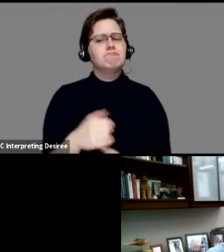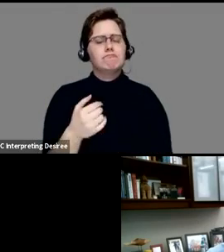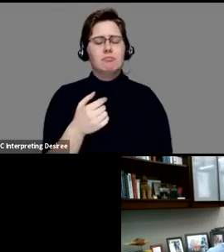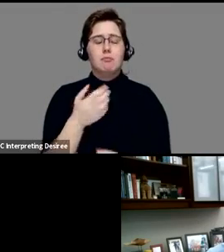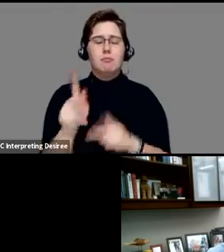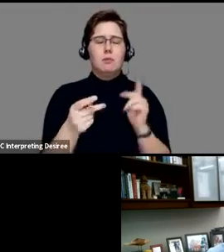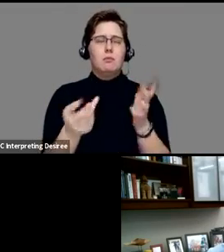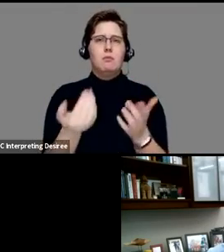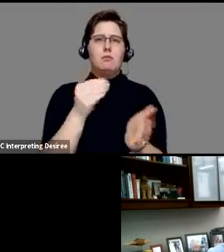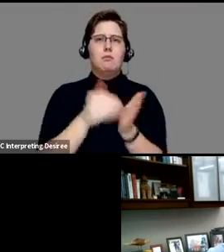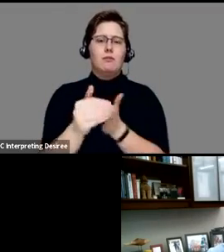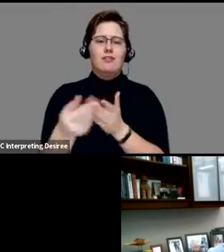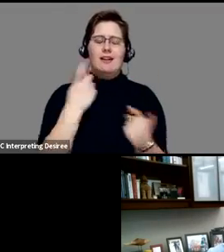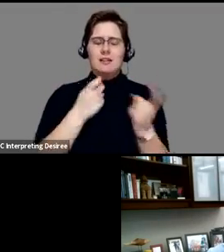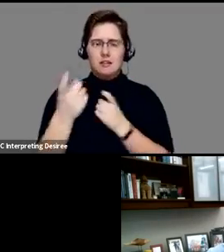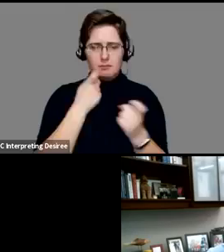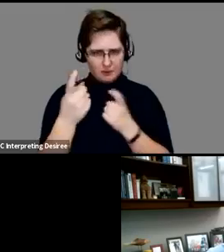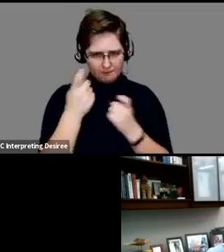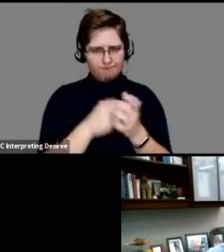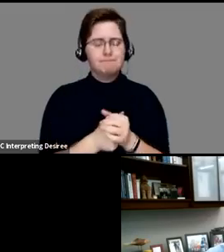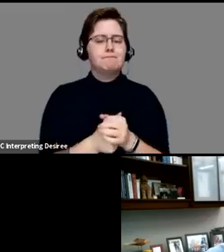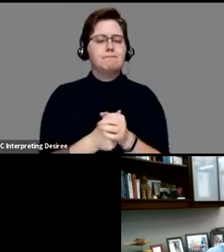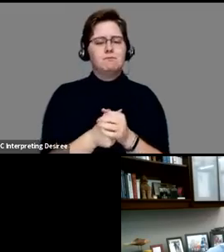all the time here at the health department. We get questions all the time.